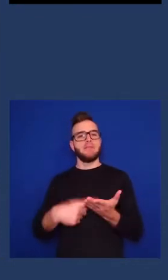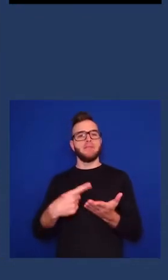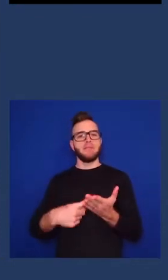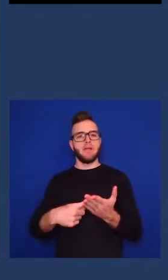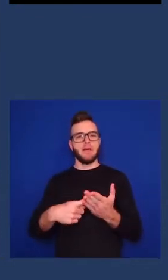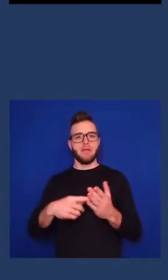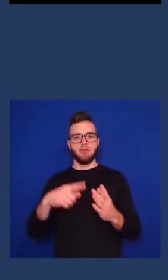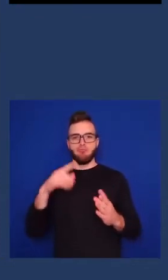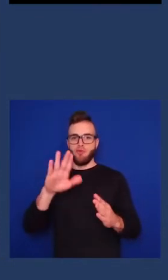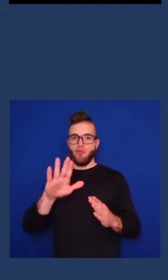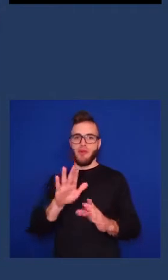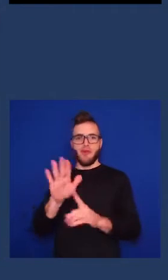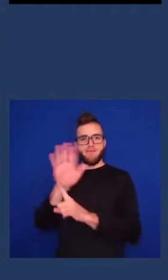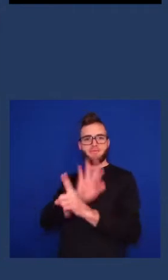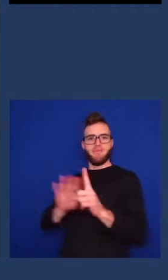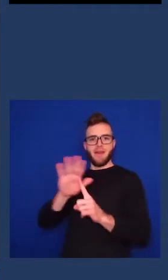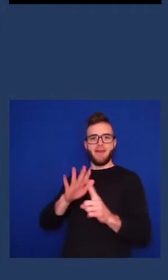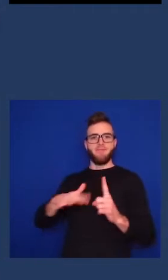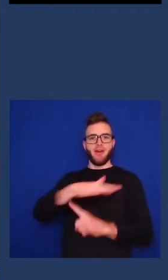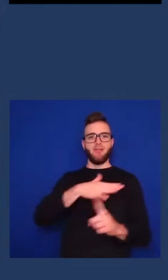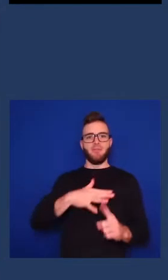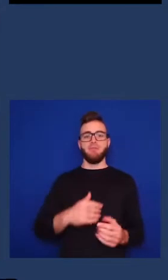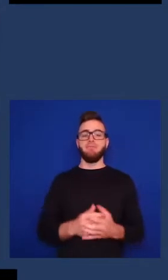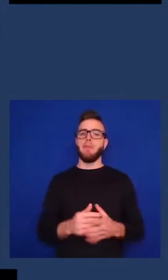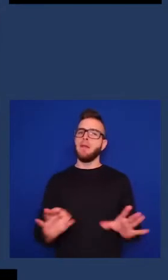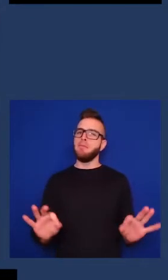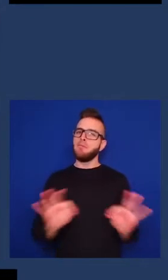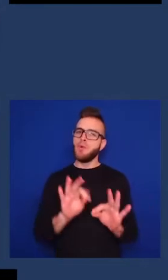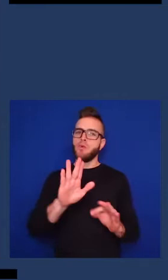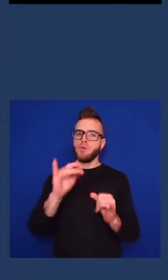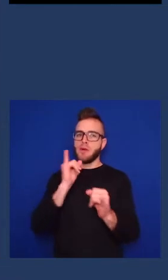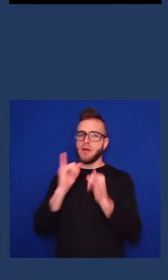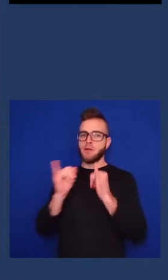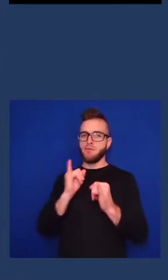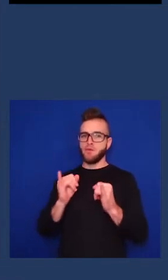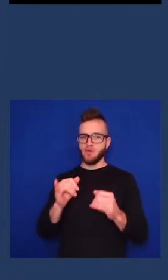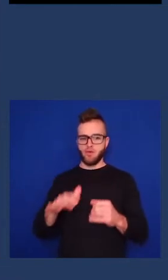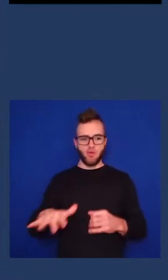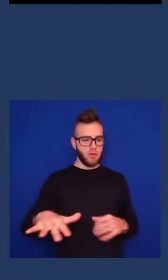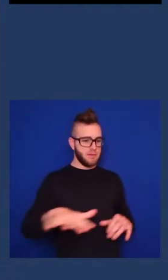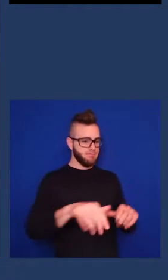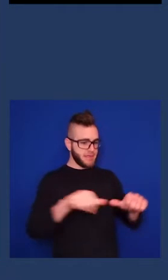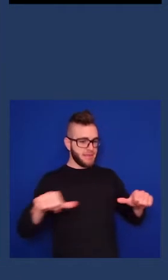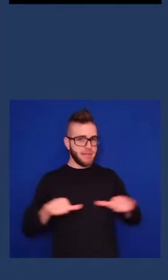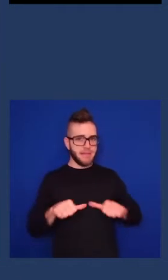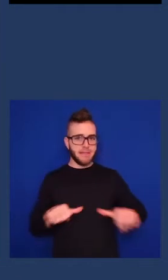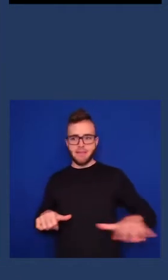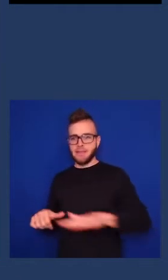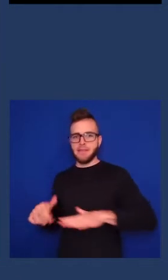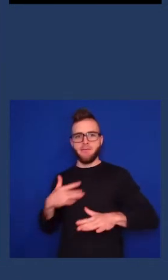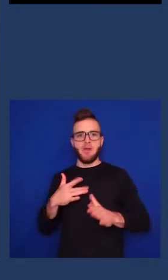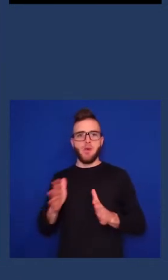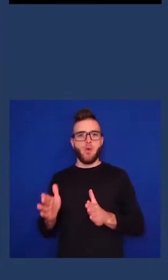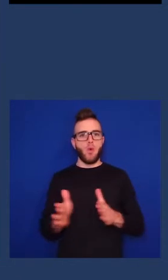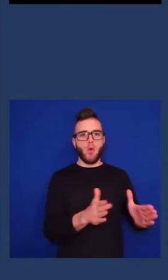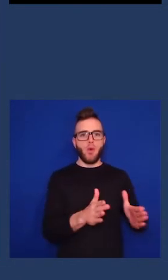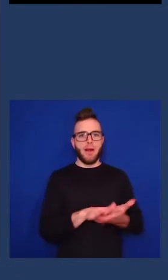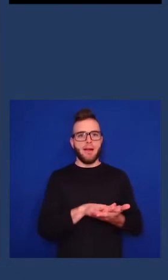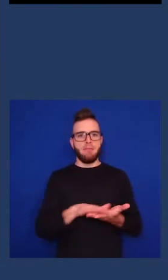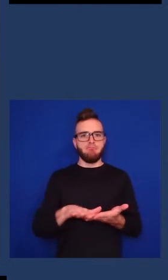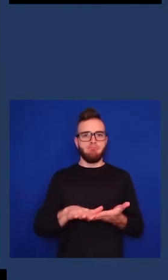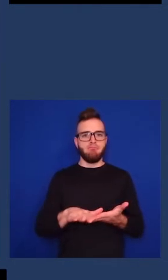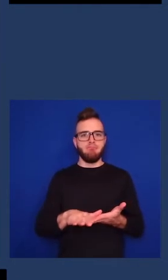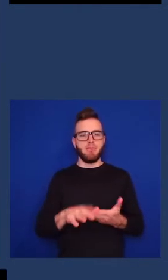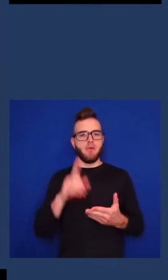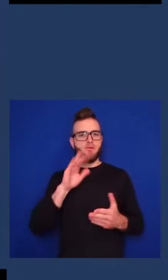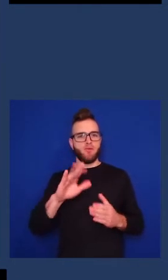interview. You want to make sure that you're conducting your interview in a organized space that's going to be most conducive to your interviews.